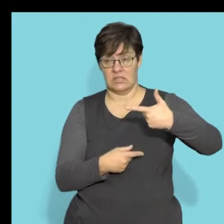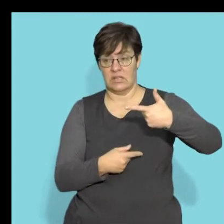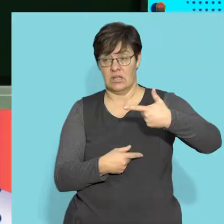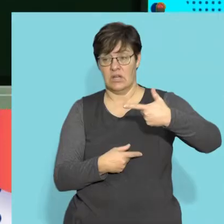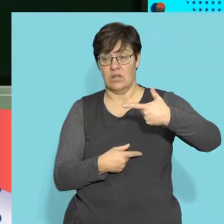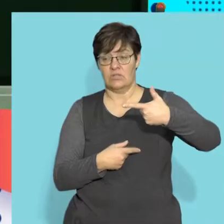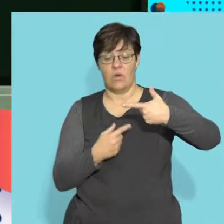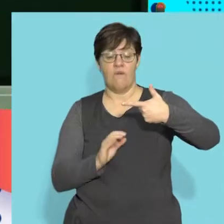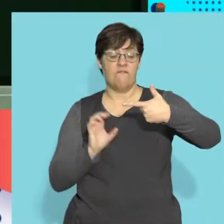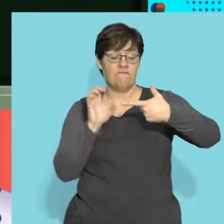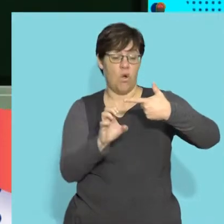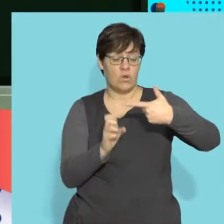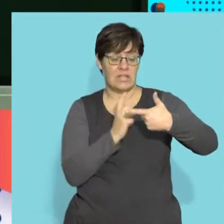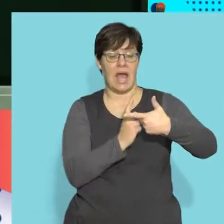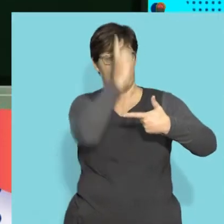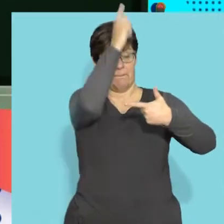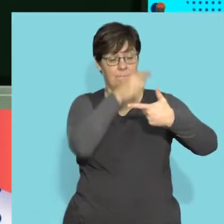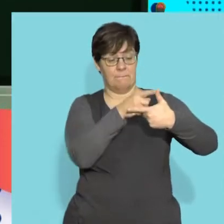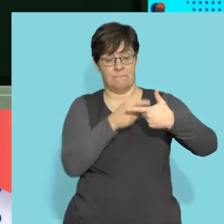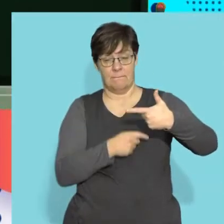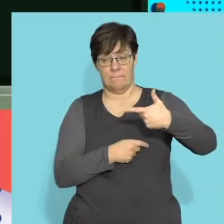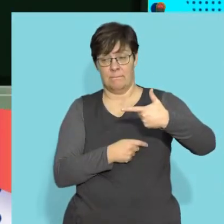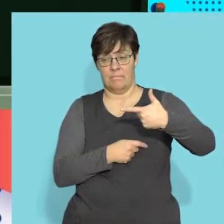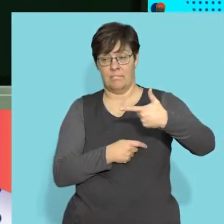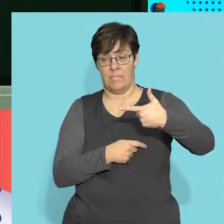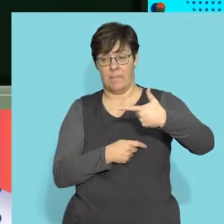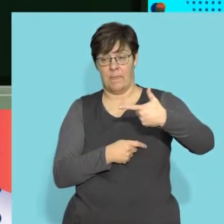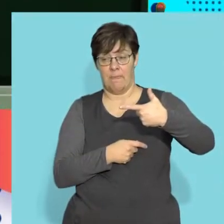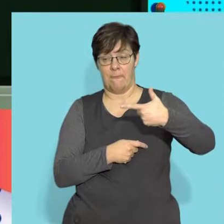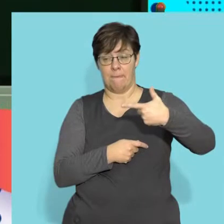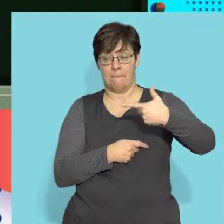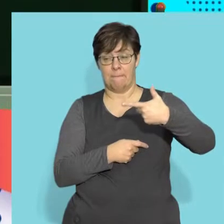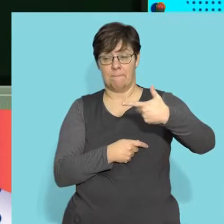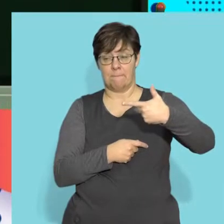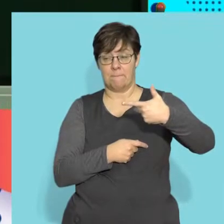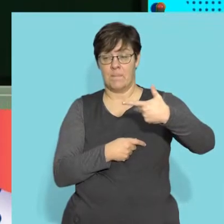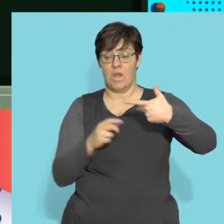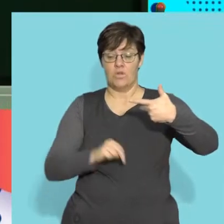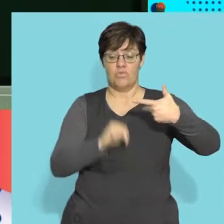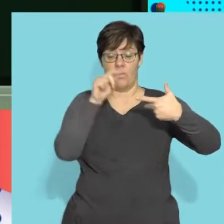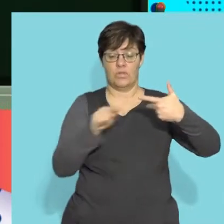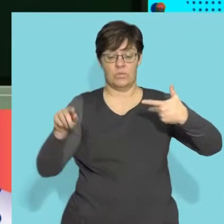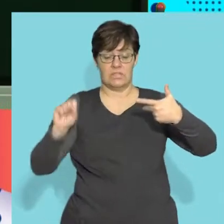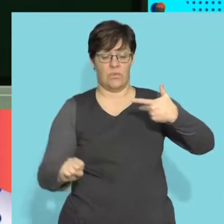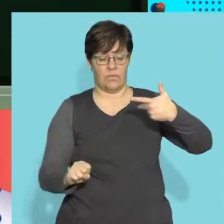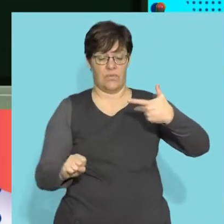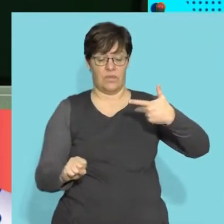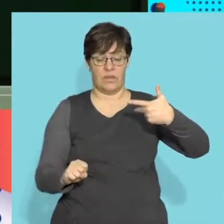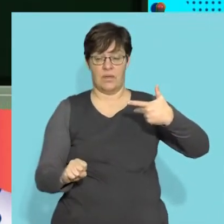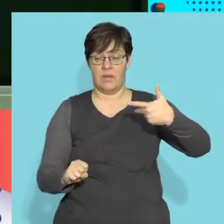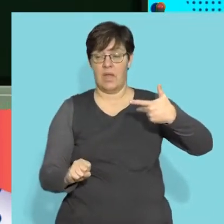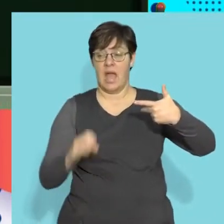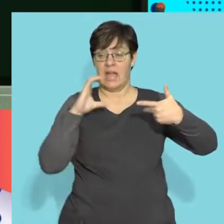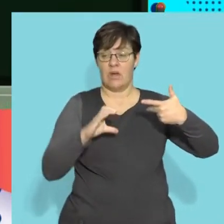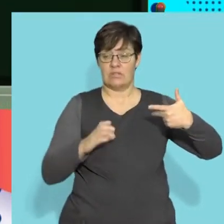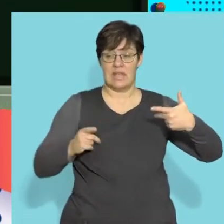the force must be up. Let's apply it to this side. And what we recognize here, north to